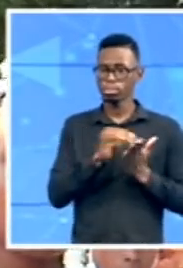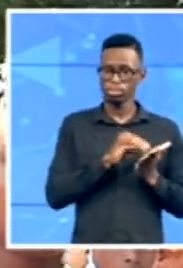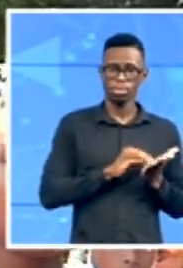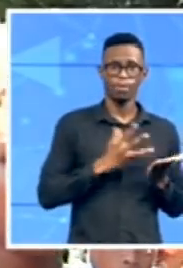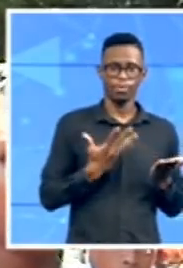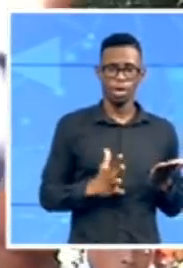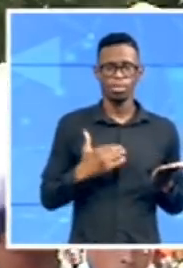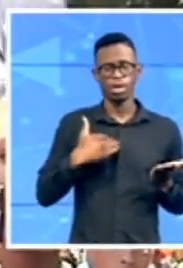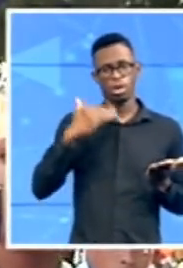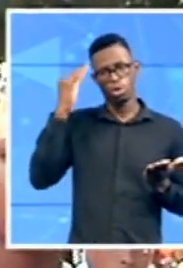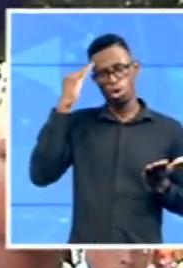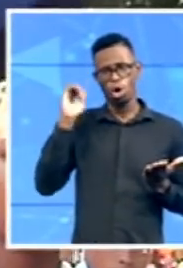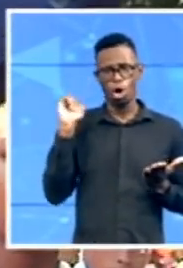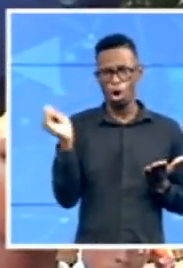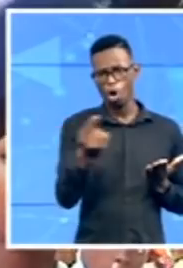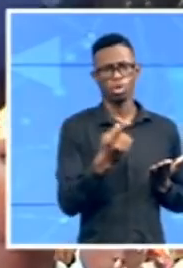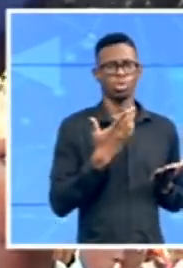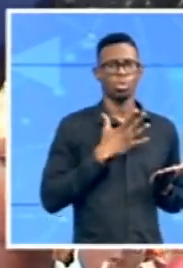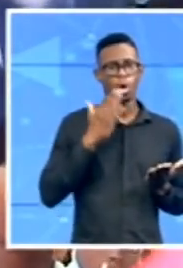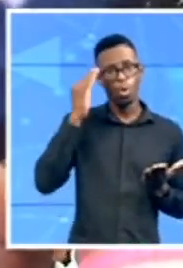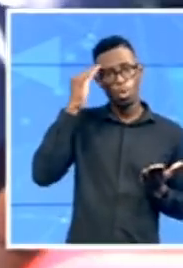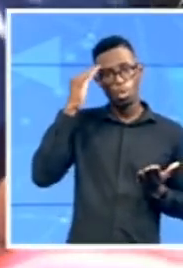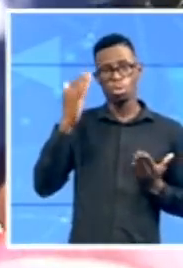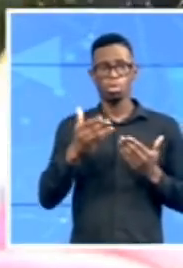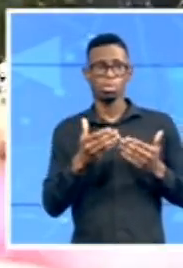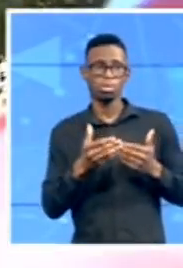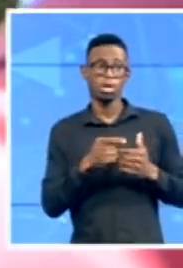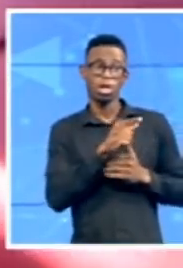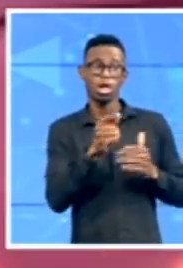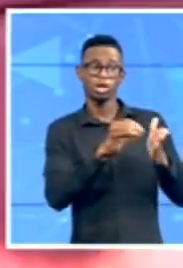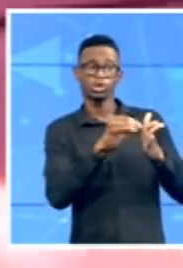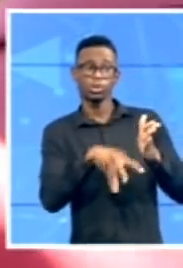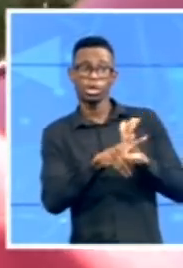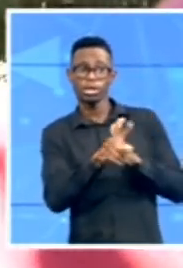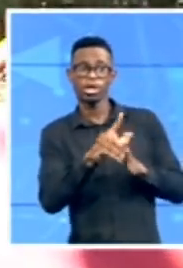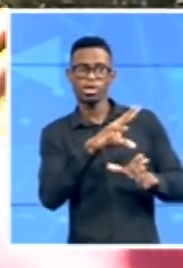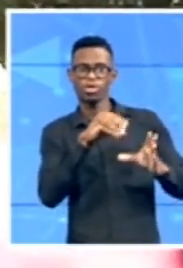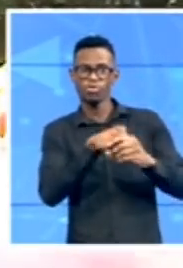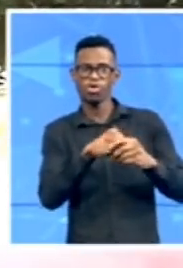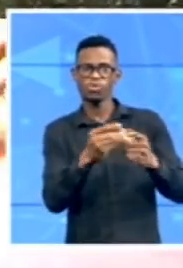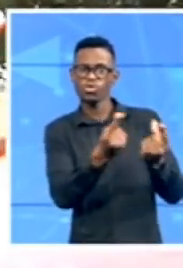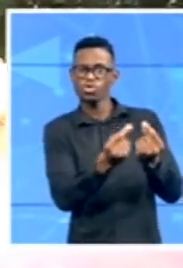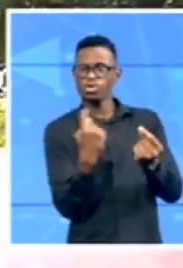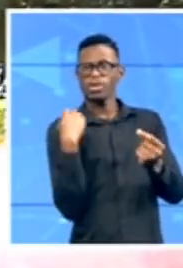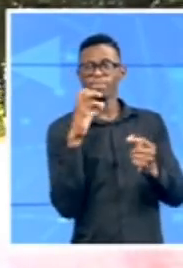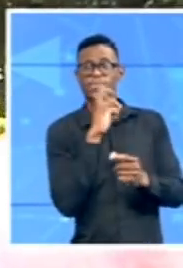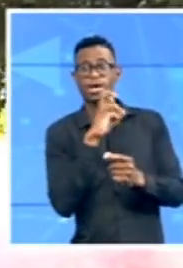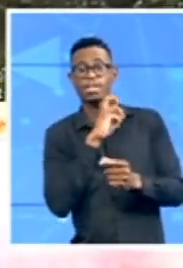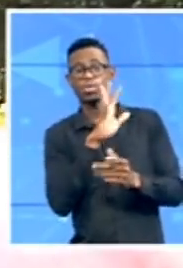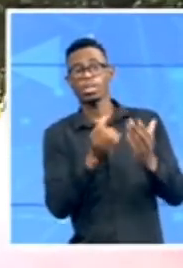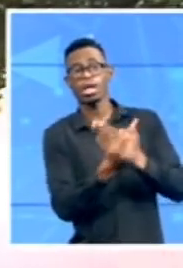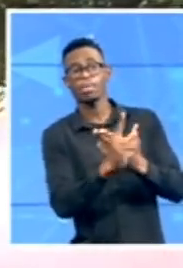know what will happen to the learners that did what they did on Friday. As I said, they are